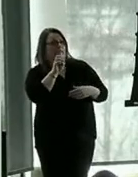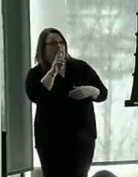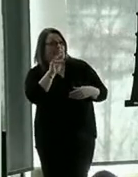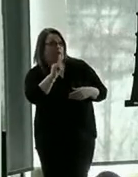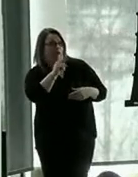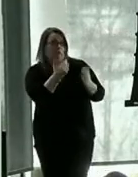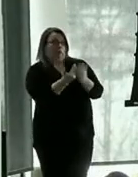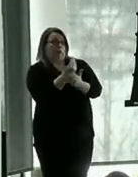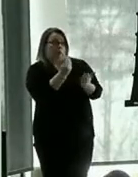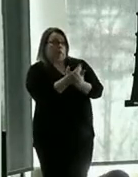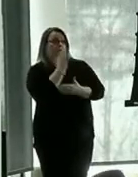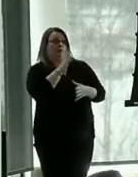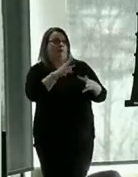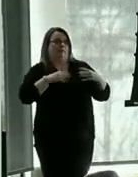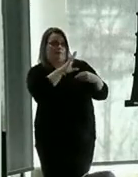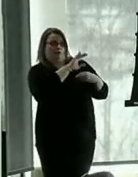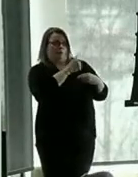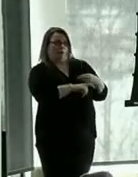take any question. But